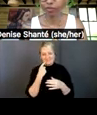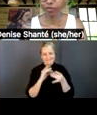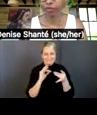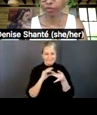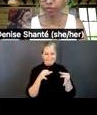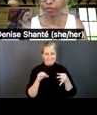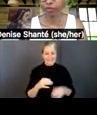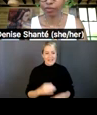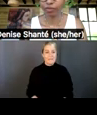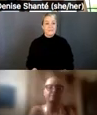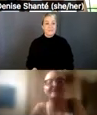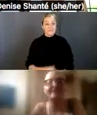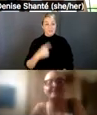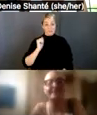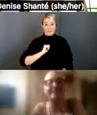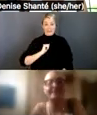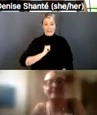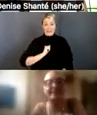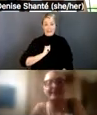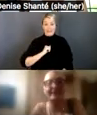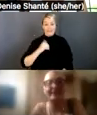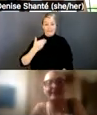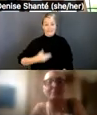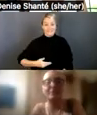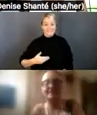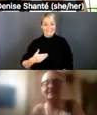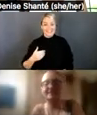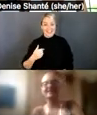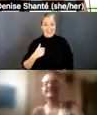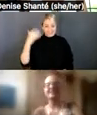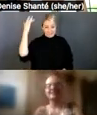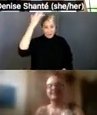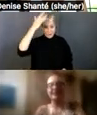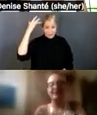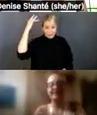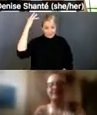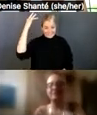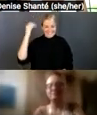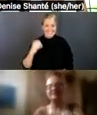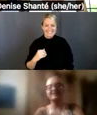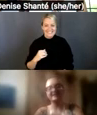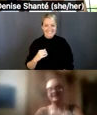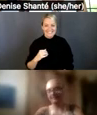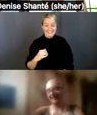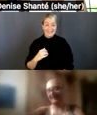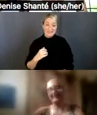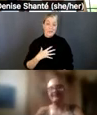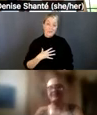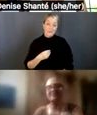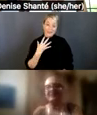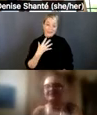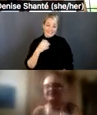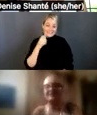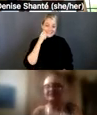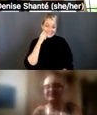A visual description of myself is I have a bald head, quite white skin to be honest,